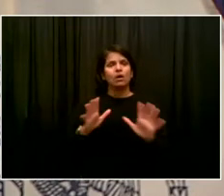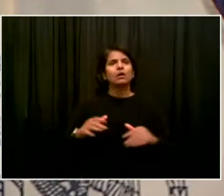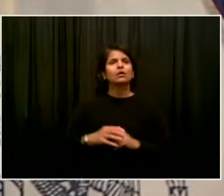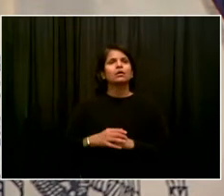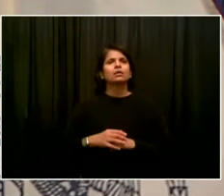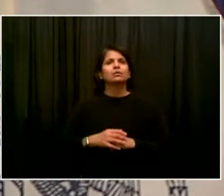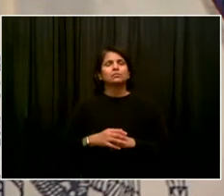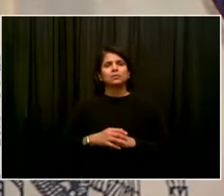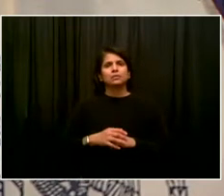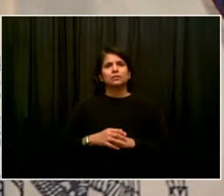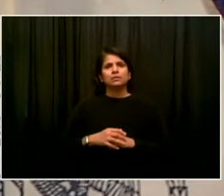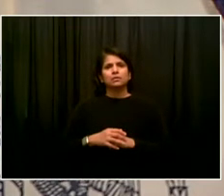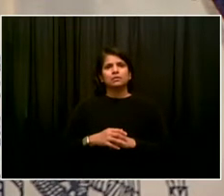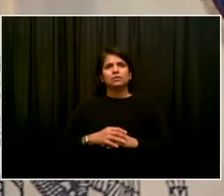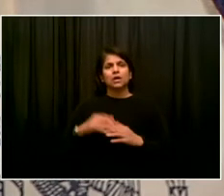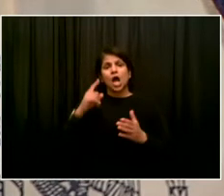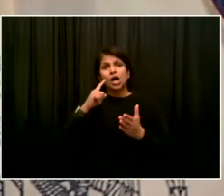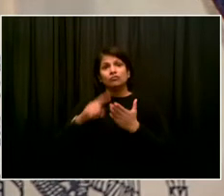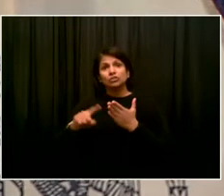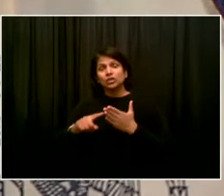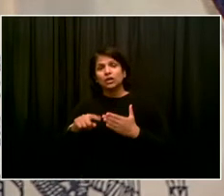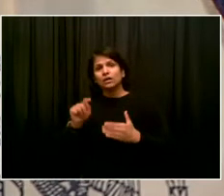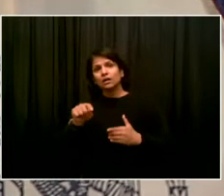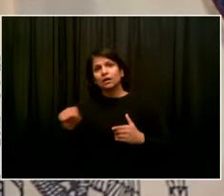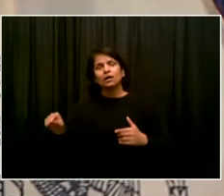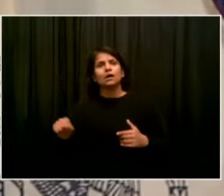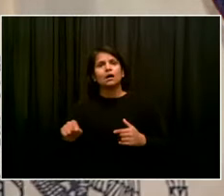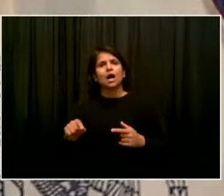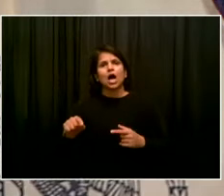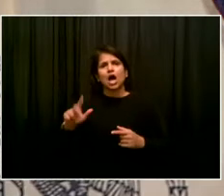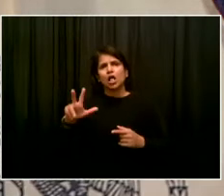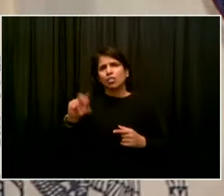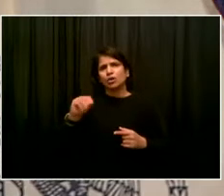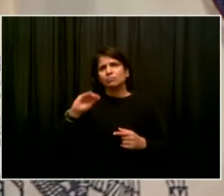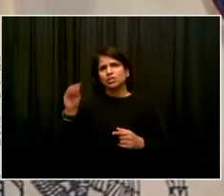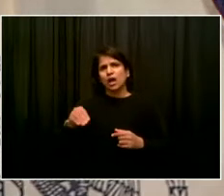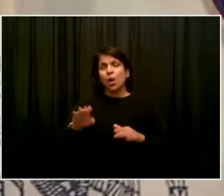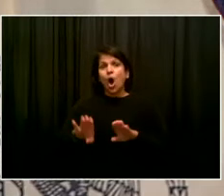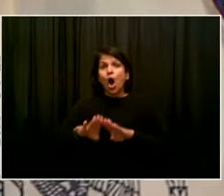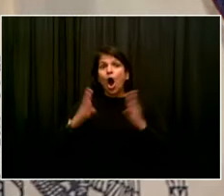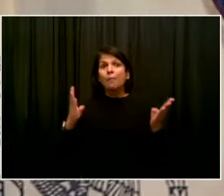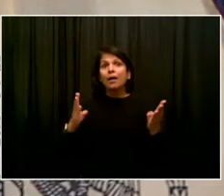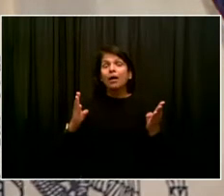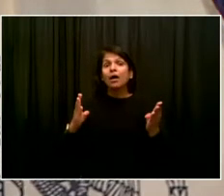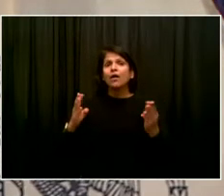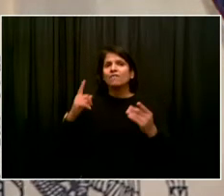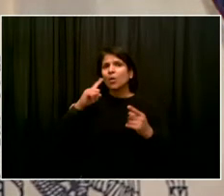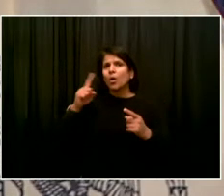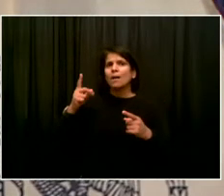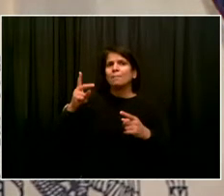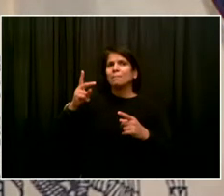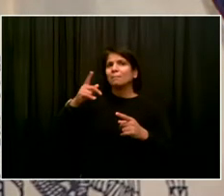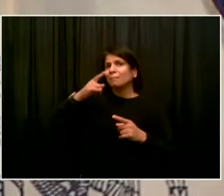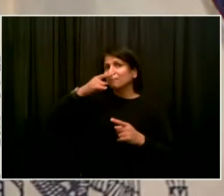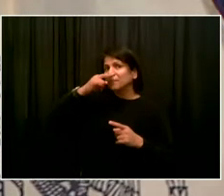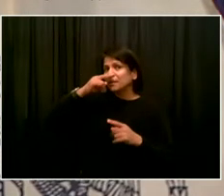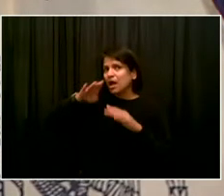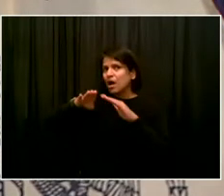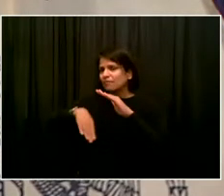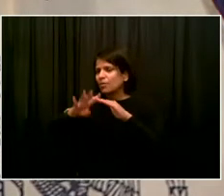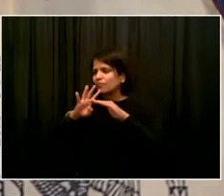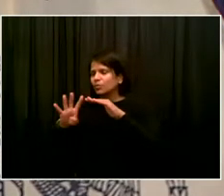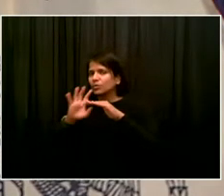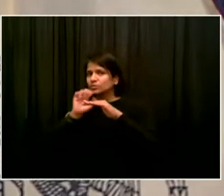4. So specifically, what's being done to ensure testing availability for those youngest New Yorkers who are still unable